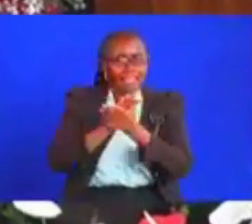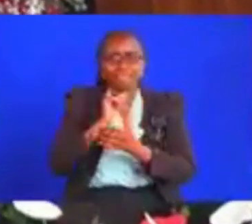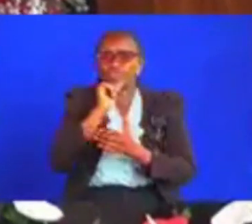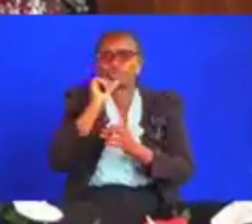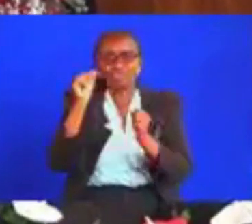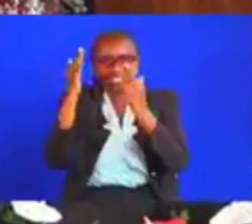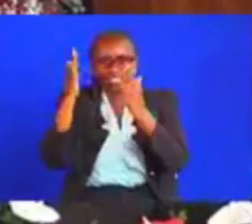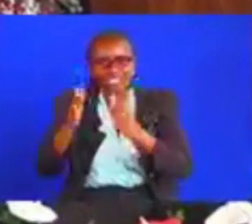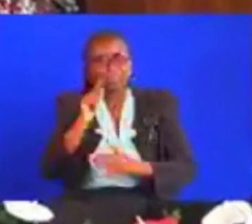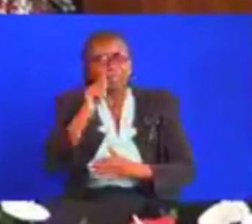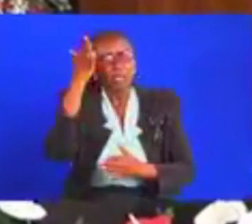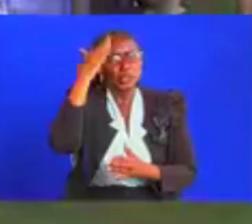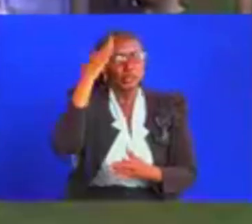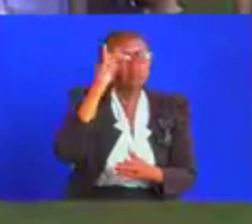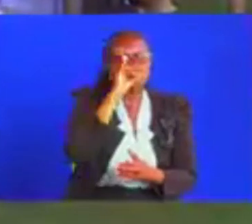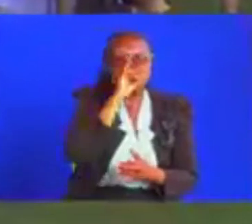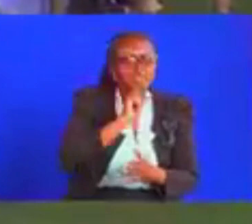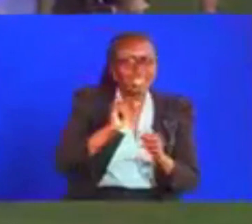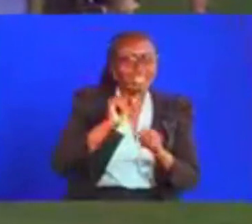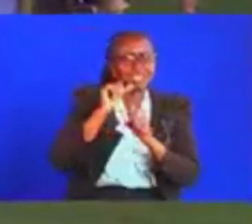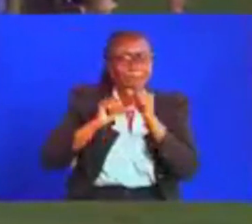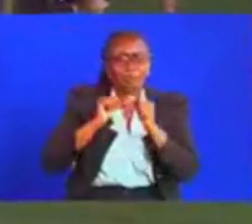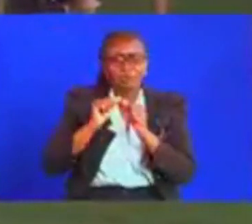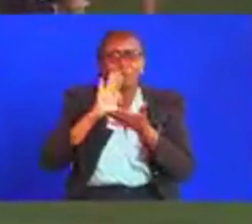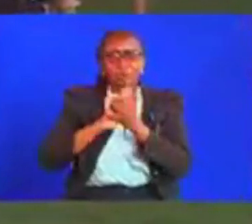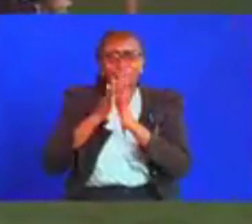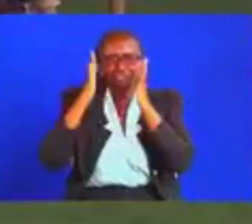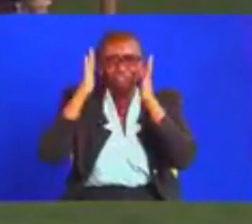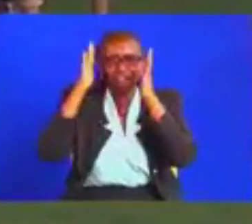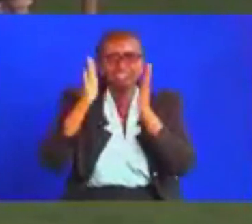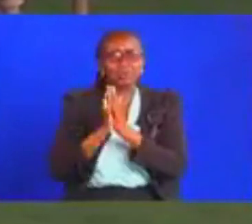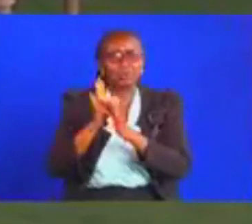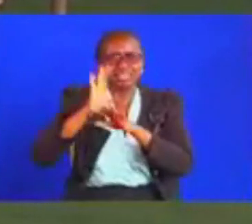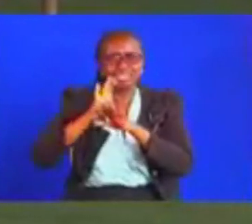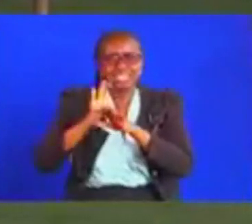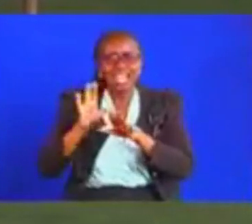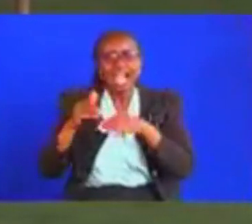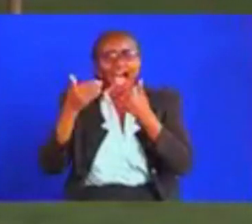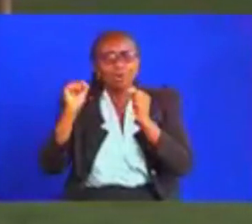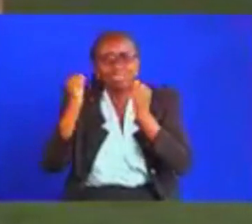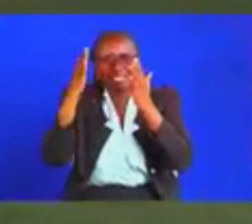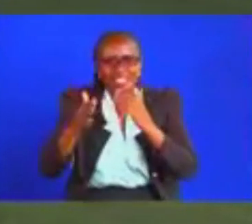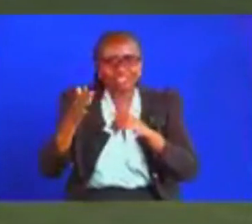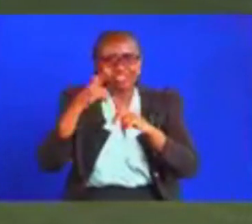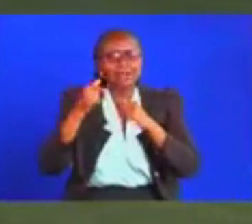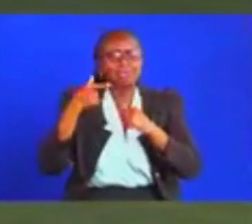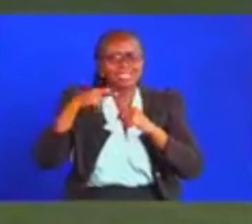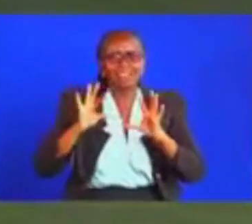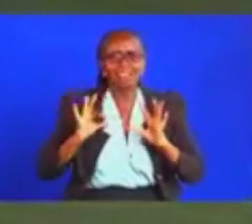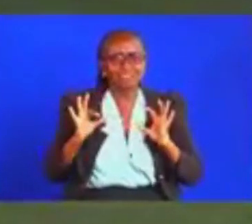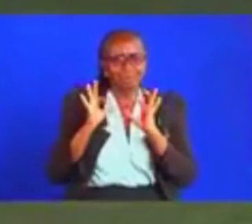you know that regardless what denomination, the moment Jesus the Savior comes, he's a binder.